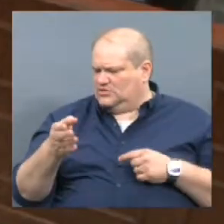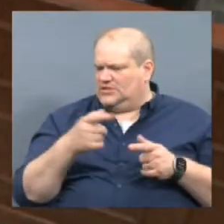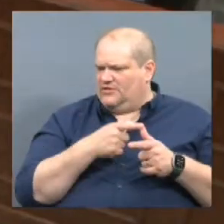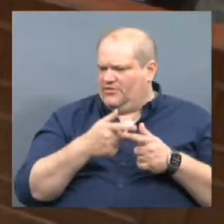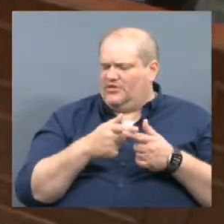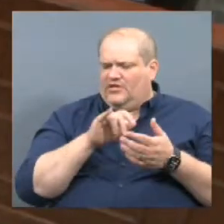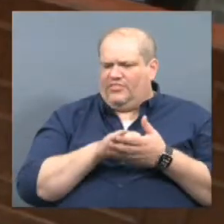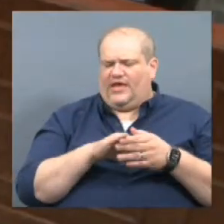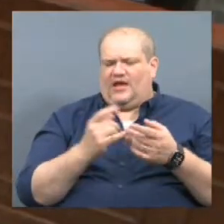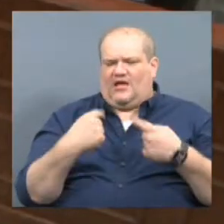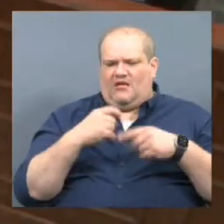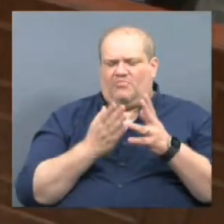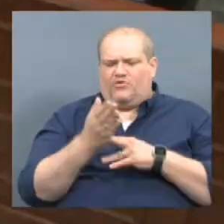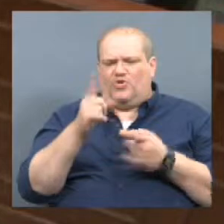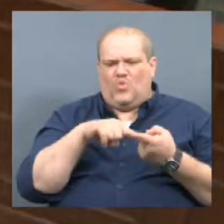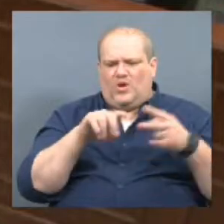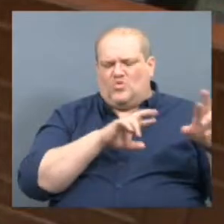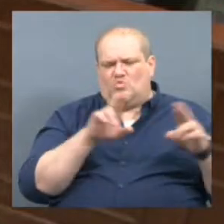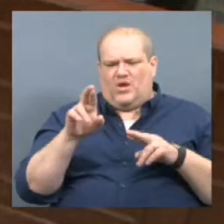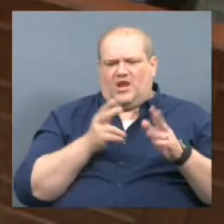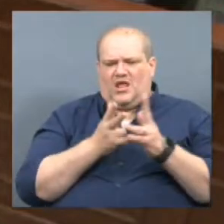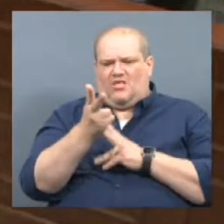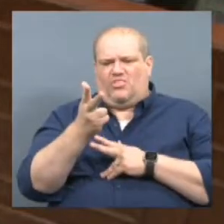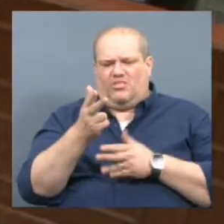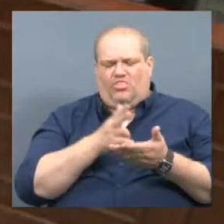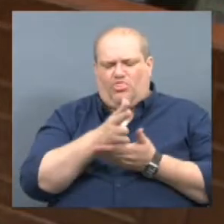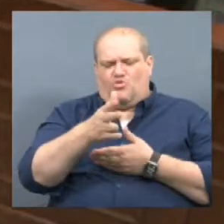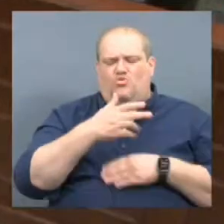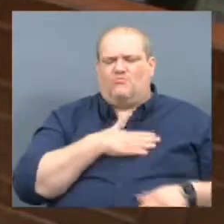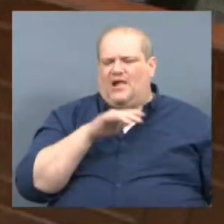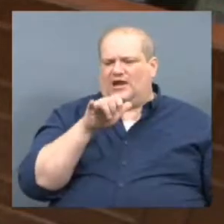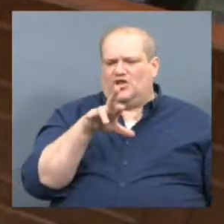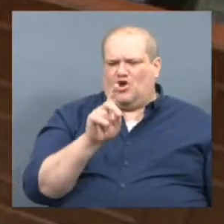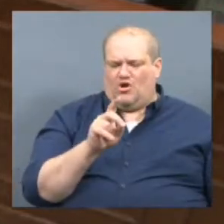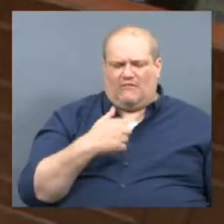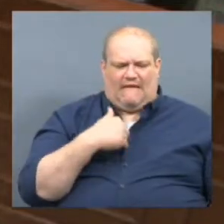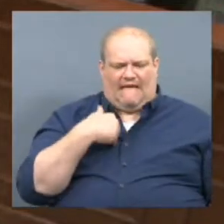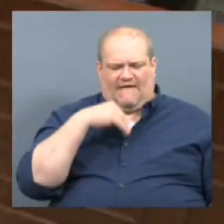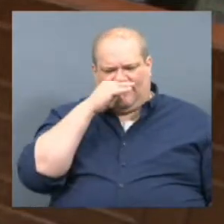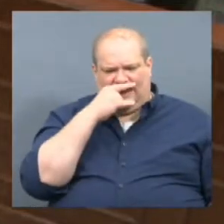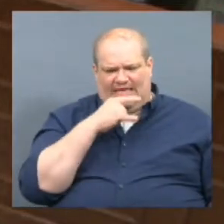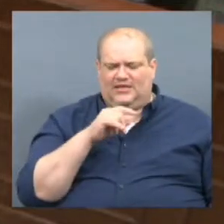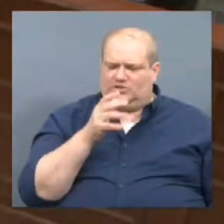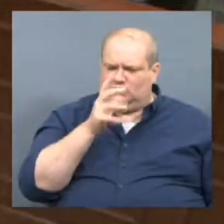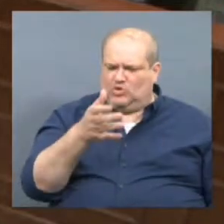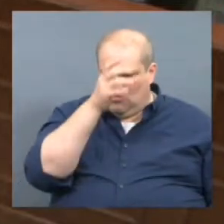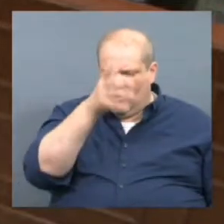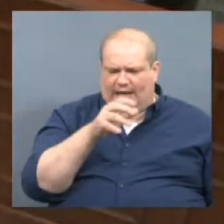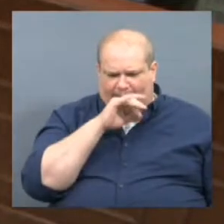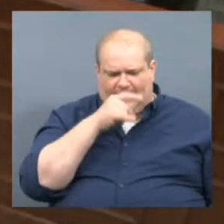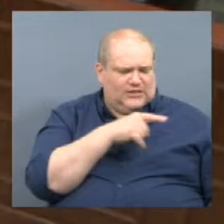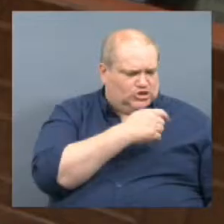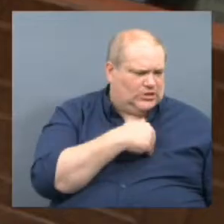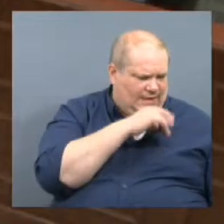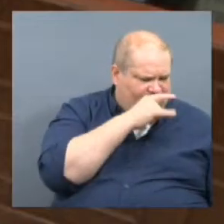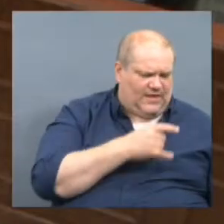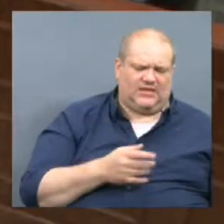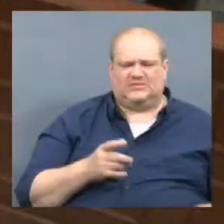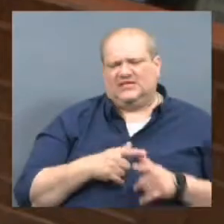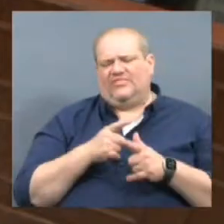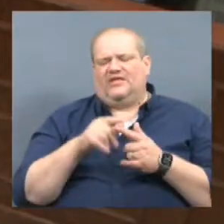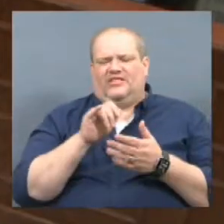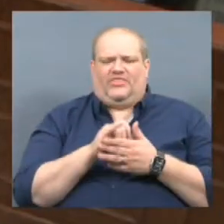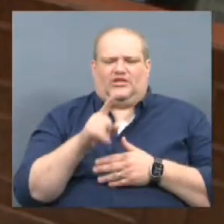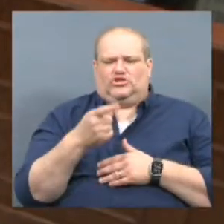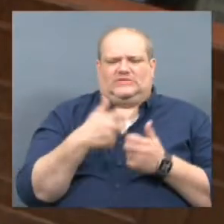there. They could just come through and they get ready and they come through my yard, and I got kids, grandkids. She got kids. And